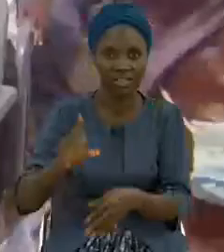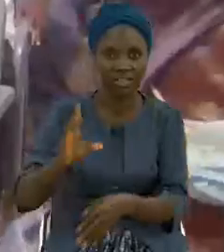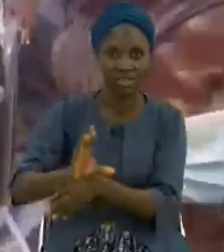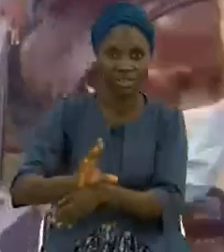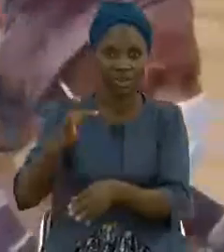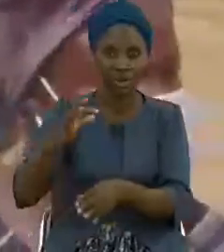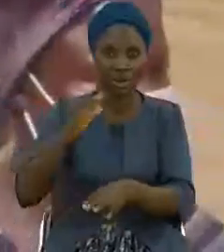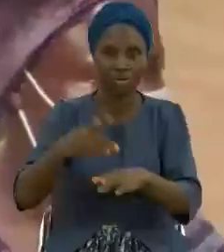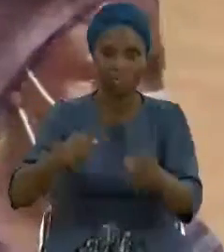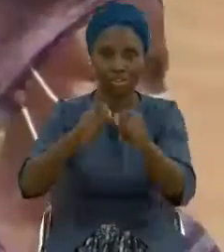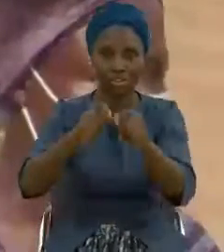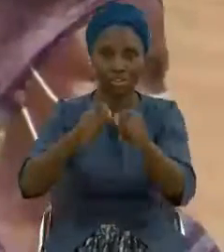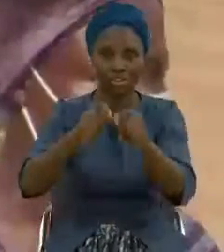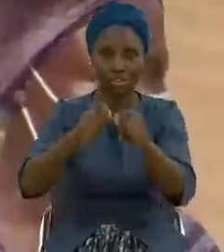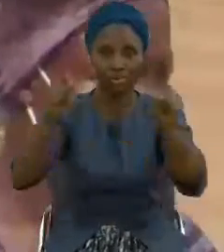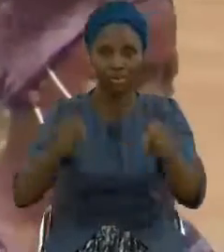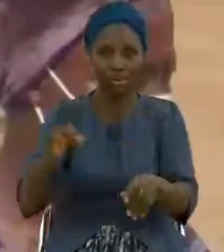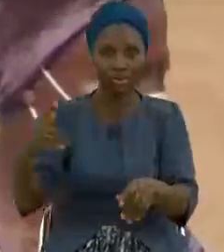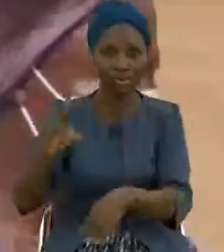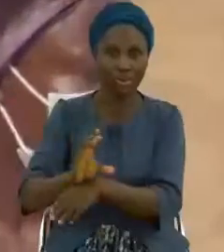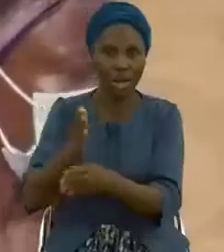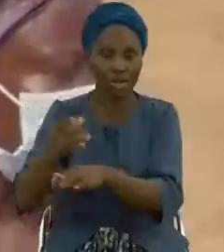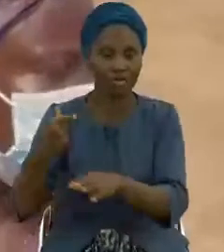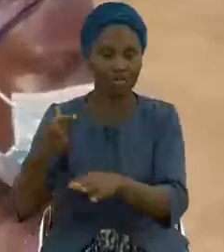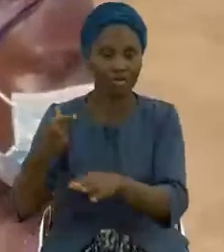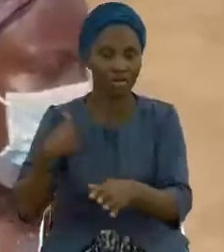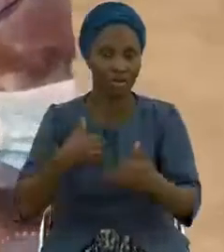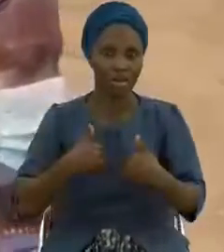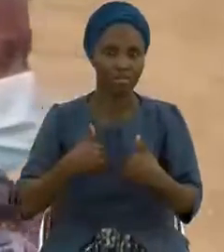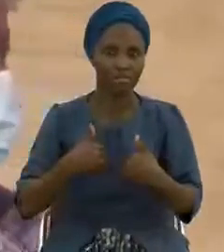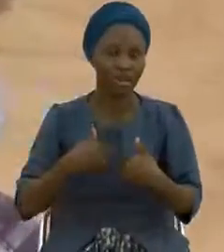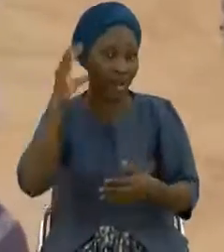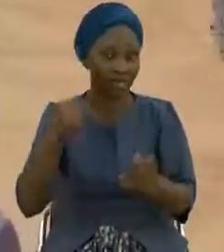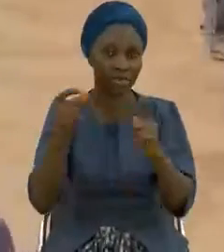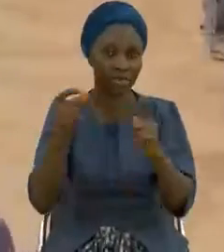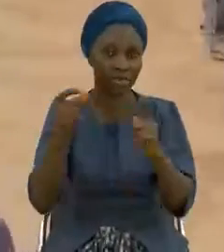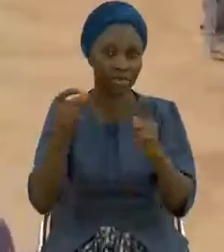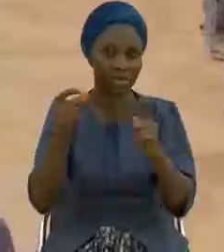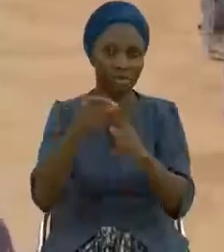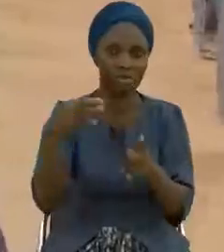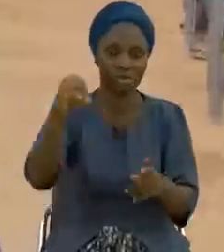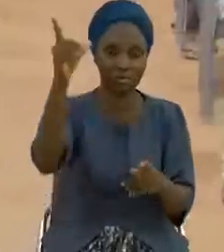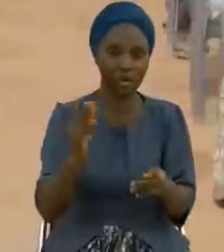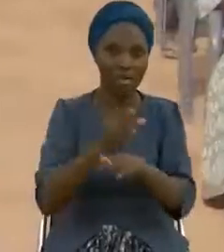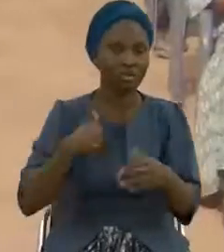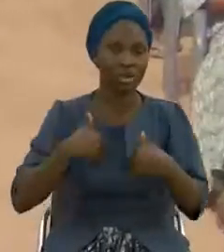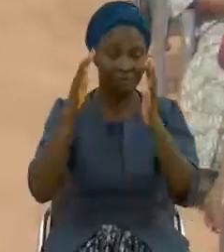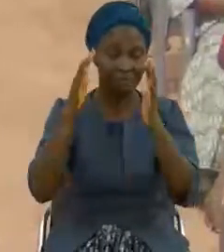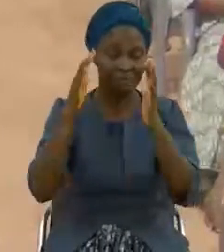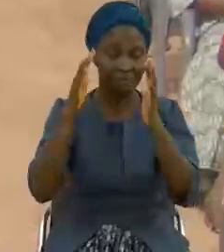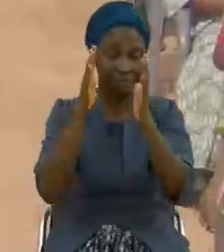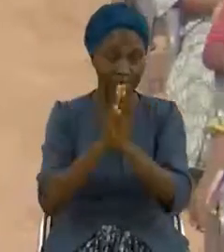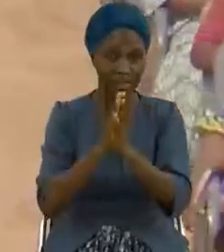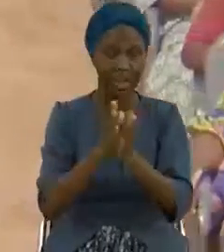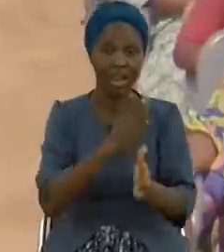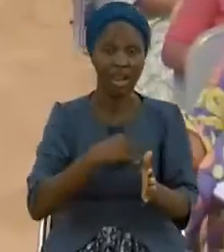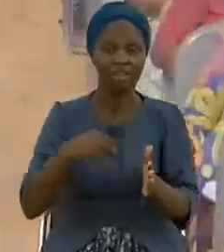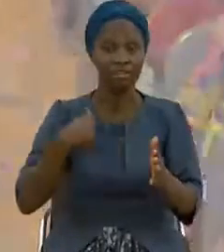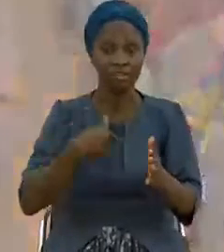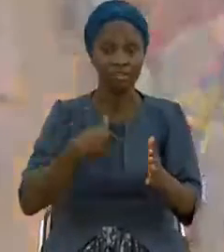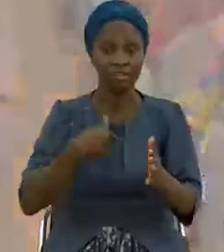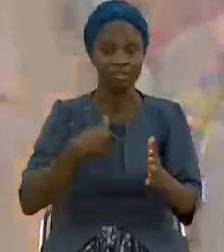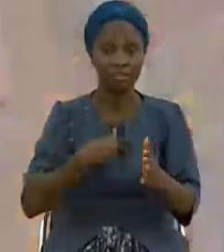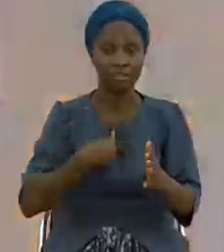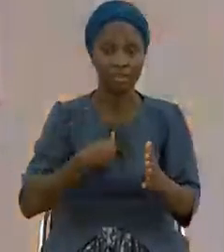of God, after we have prayed, and we claim to be sanctified, as we go